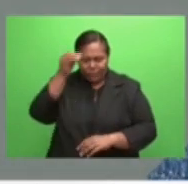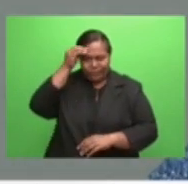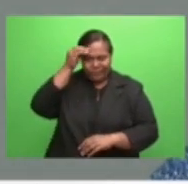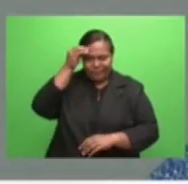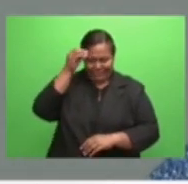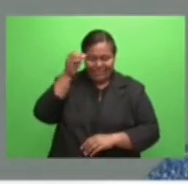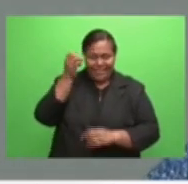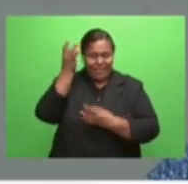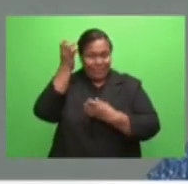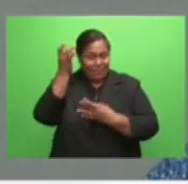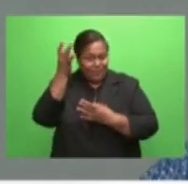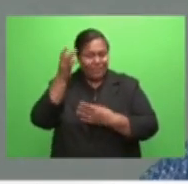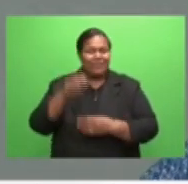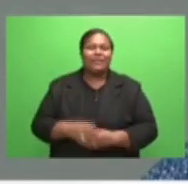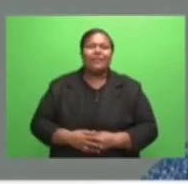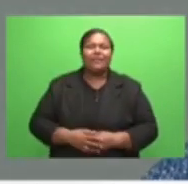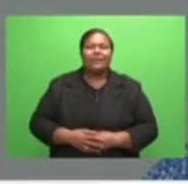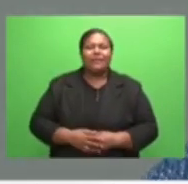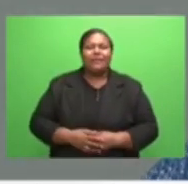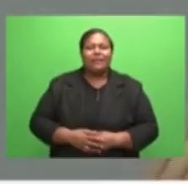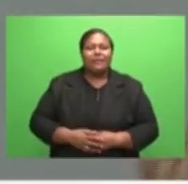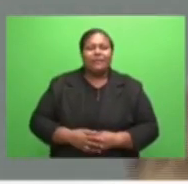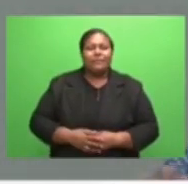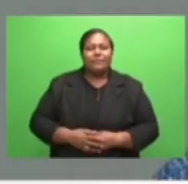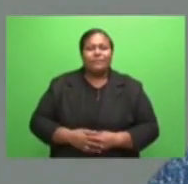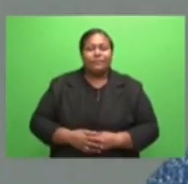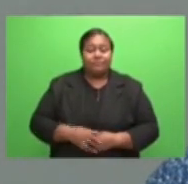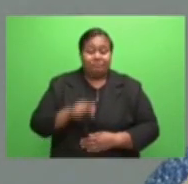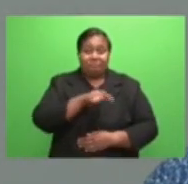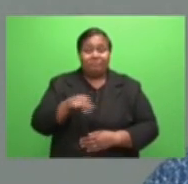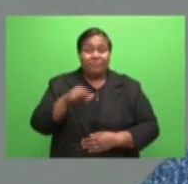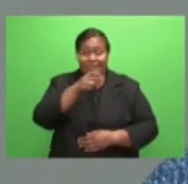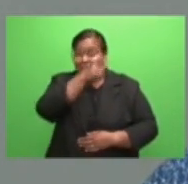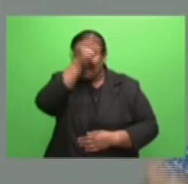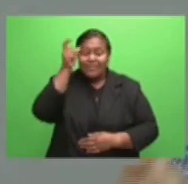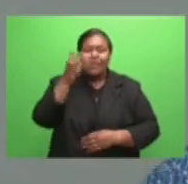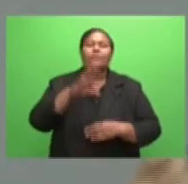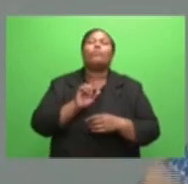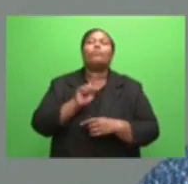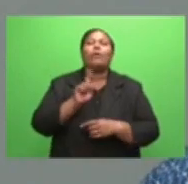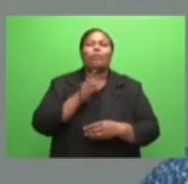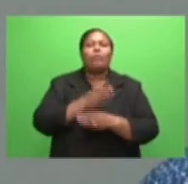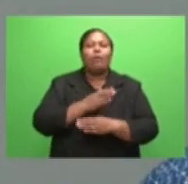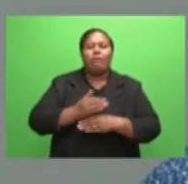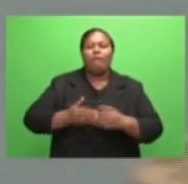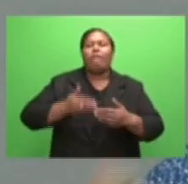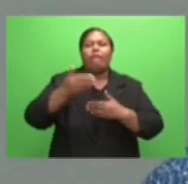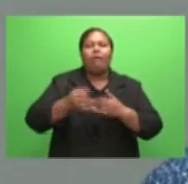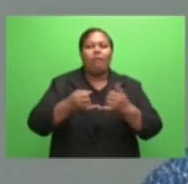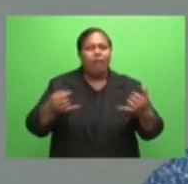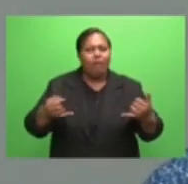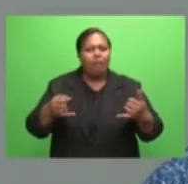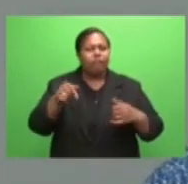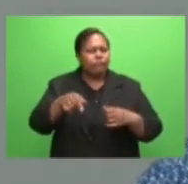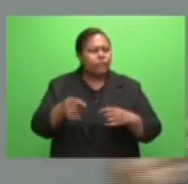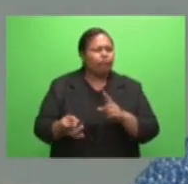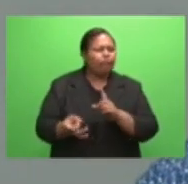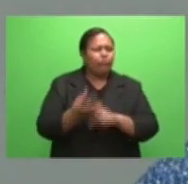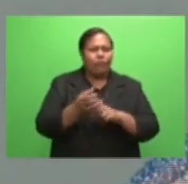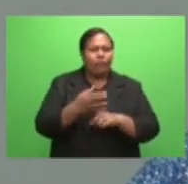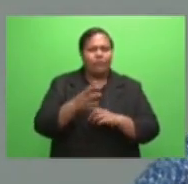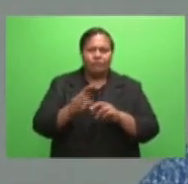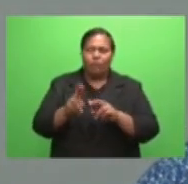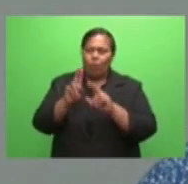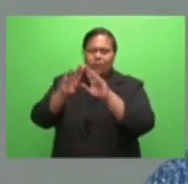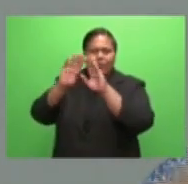the minister quite rightly said, are the frontline workers. They are the bread and butter of universal health care, something all of